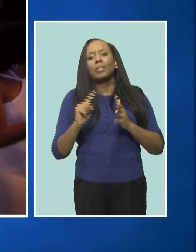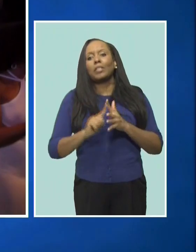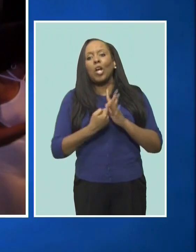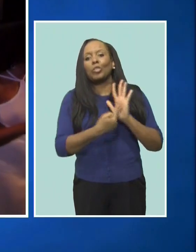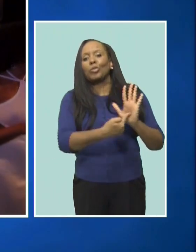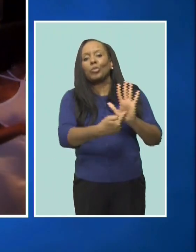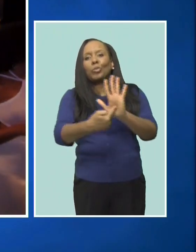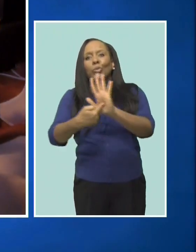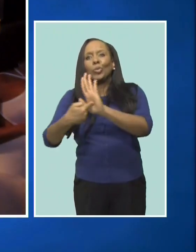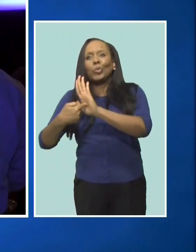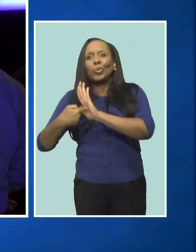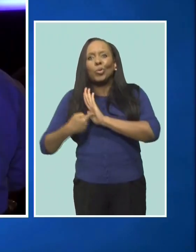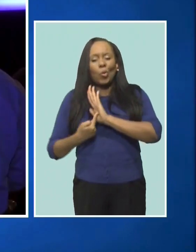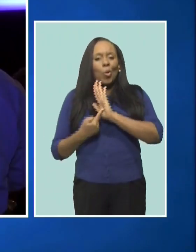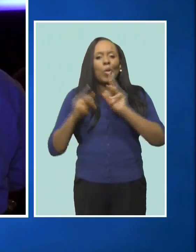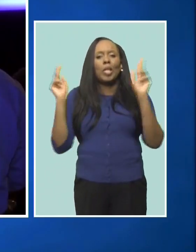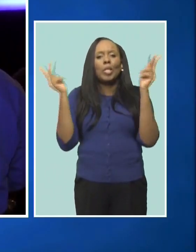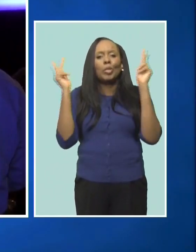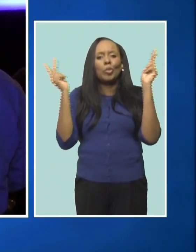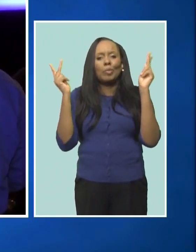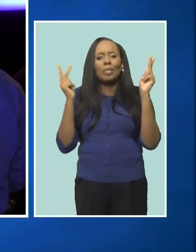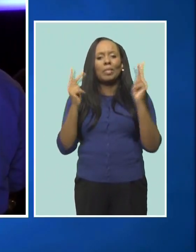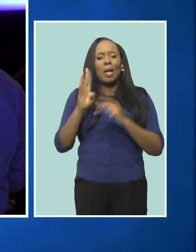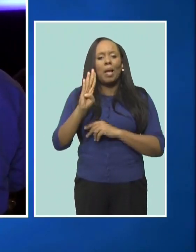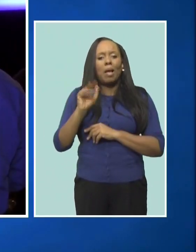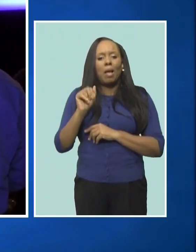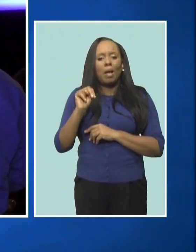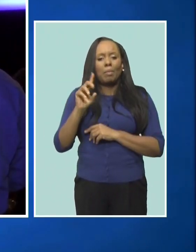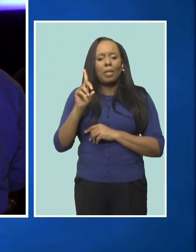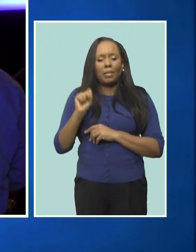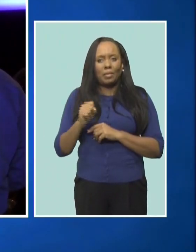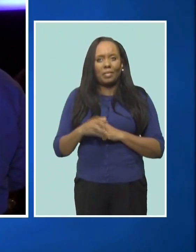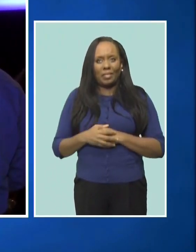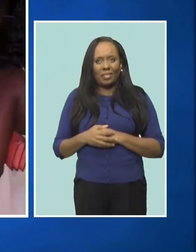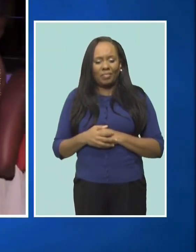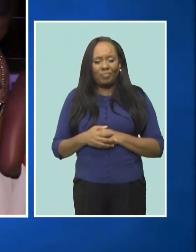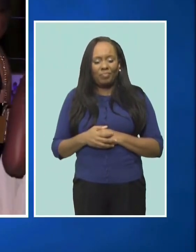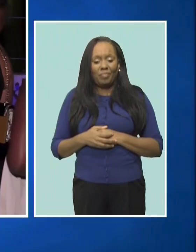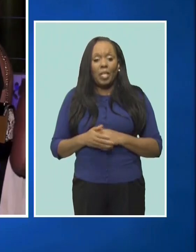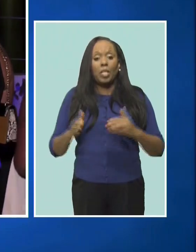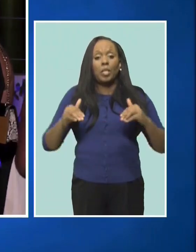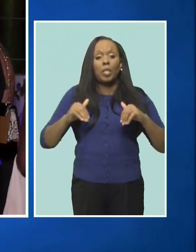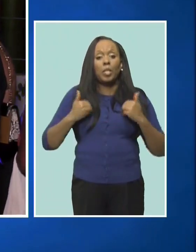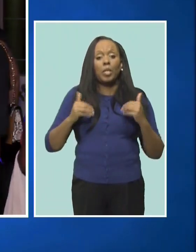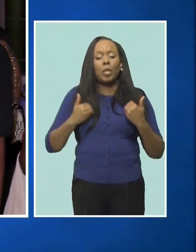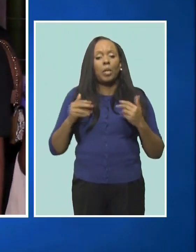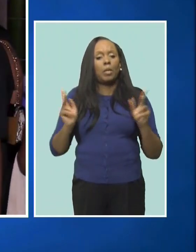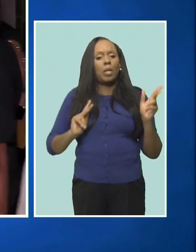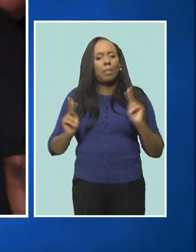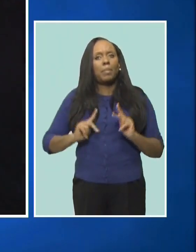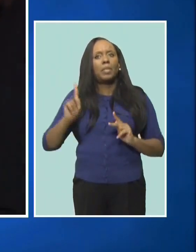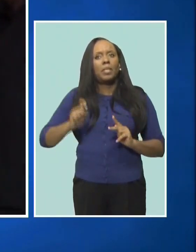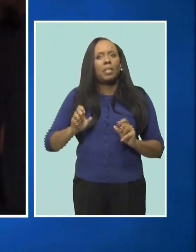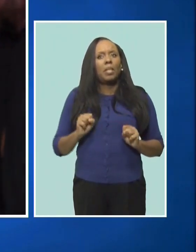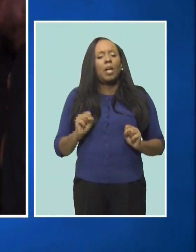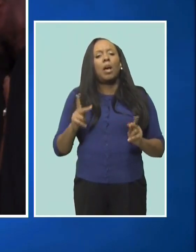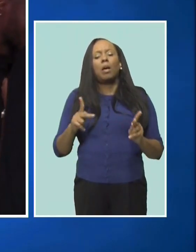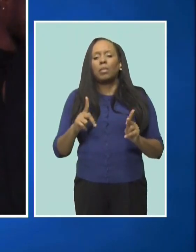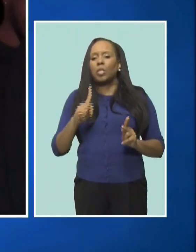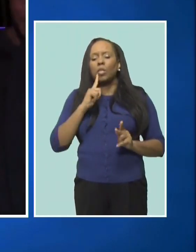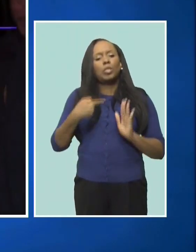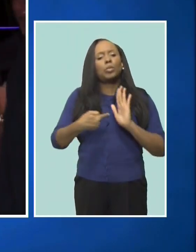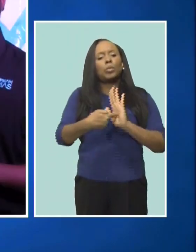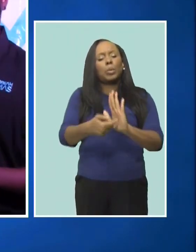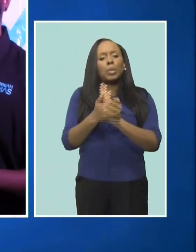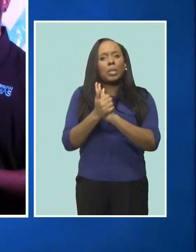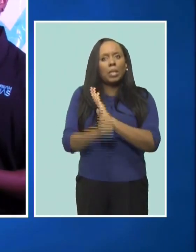must be commended for it. Senator Blackman adds that the younger generation needs opportunities to hone their craft and notes the